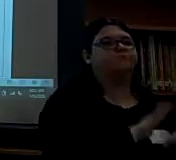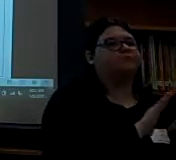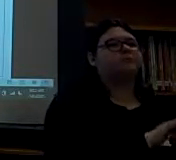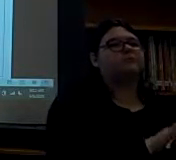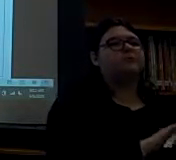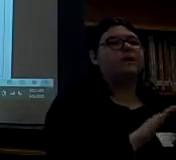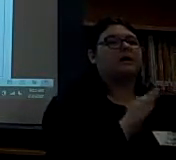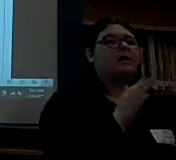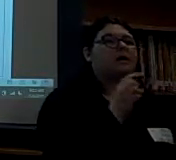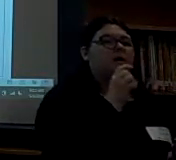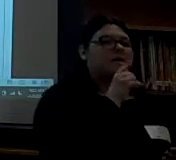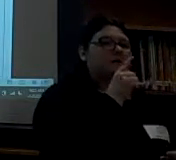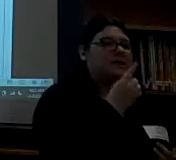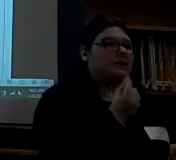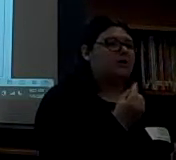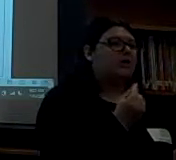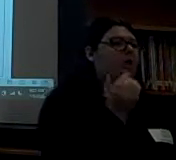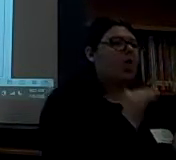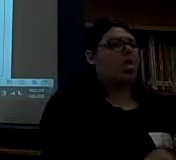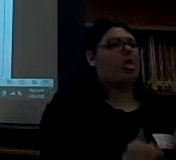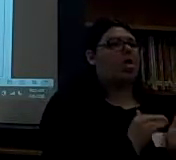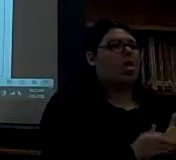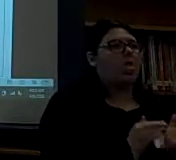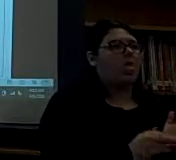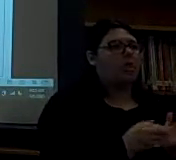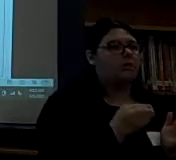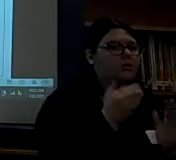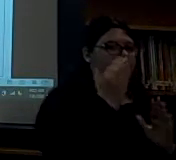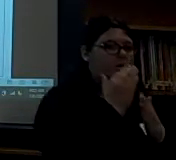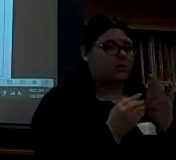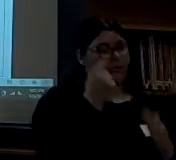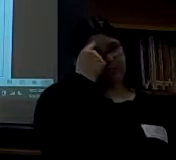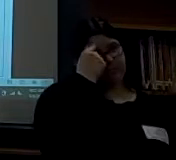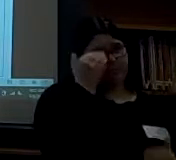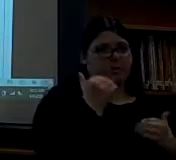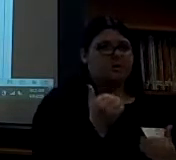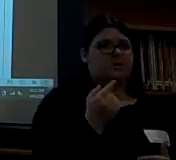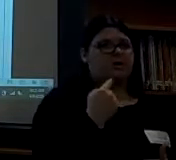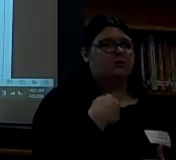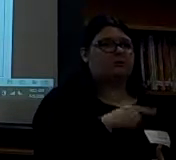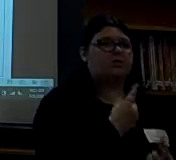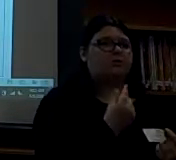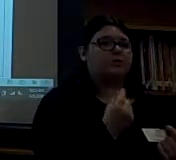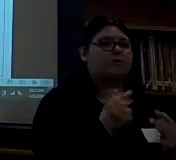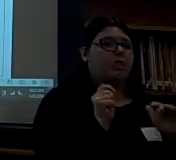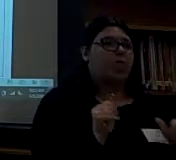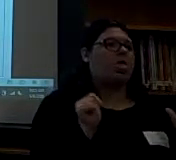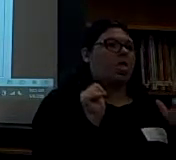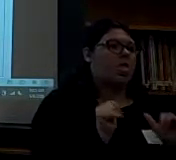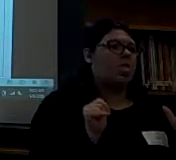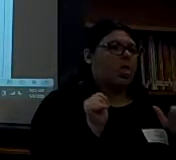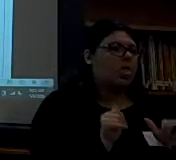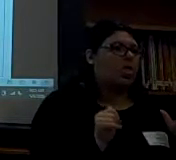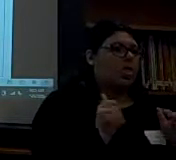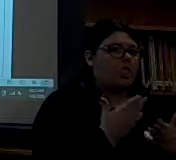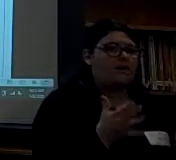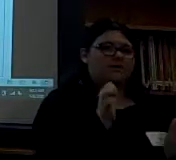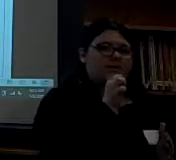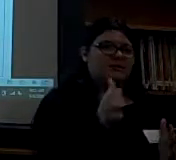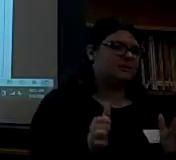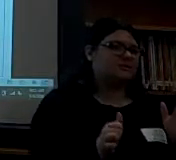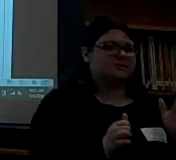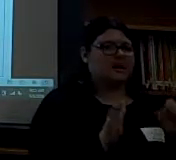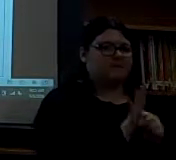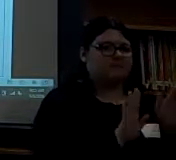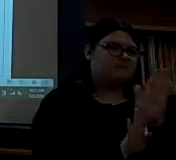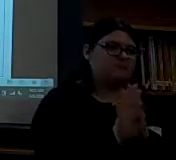they do over and over. The part of the brain that actually allows us to do monotonous tasks is not fully